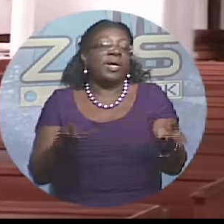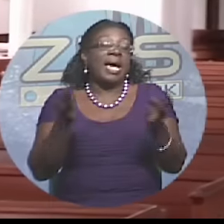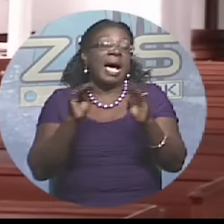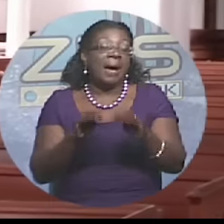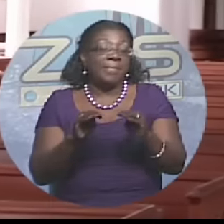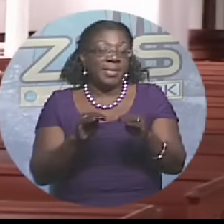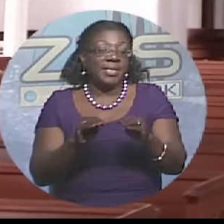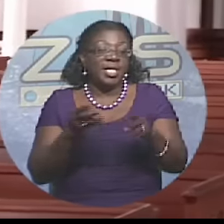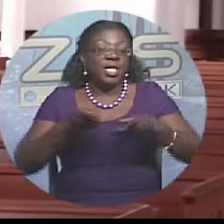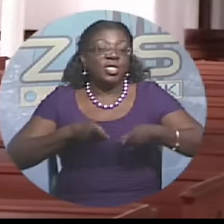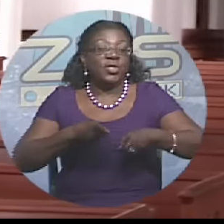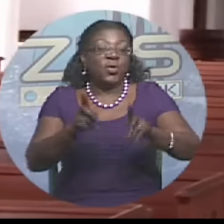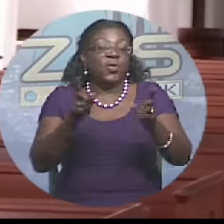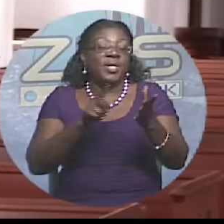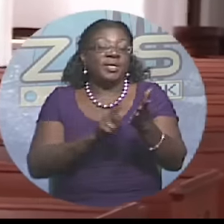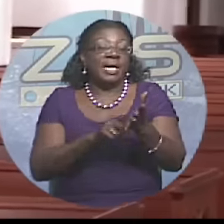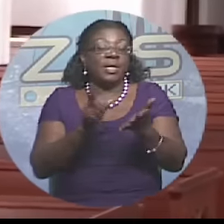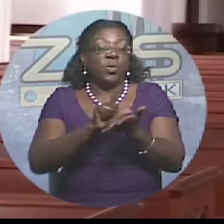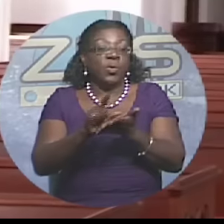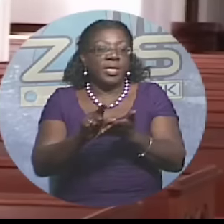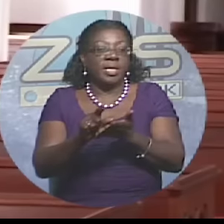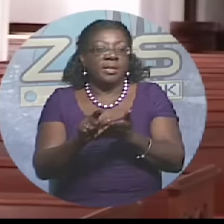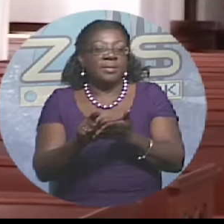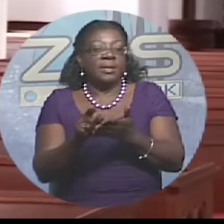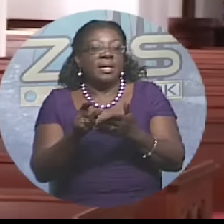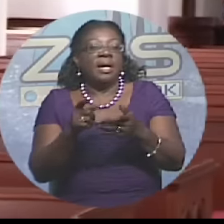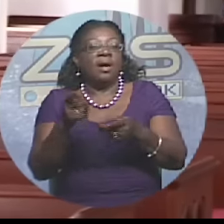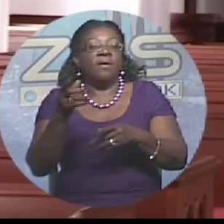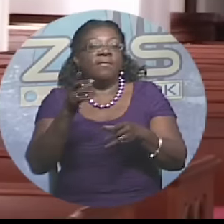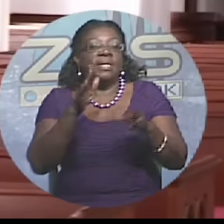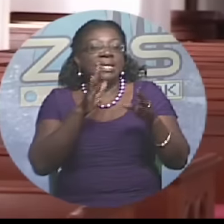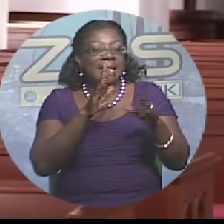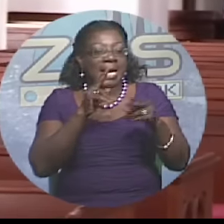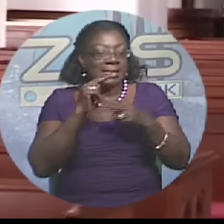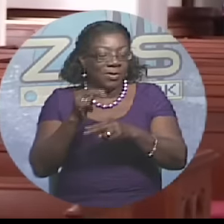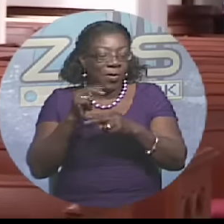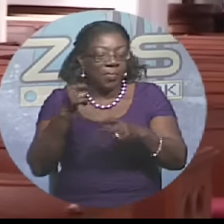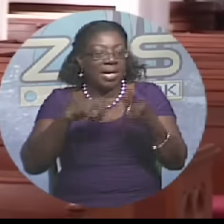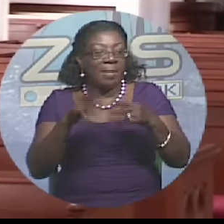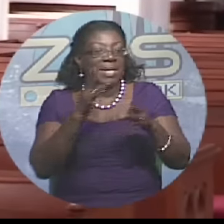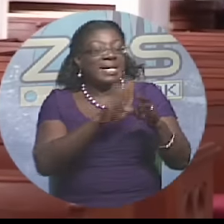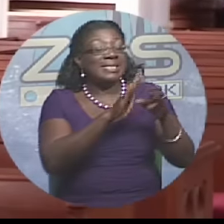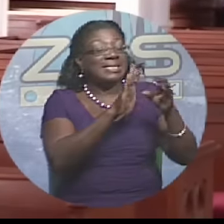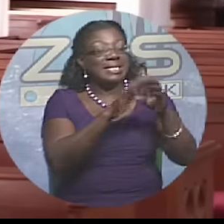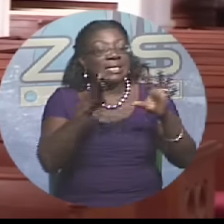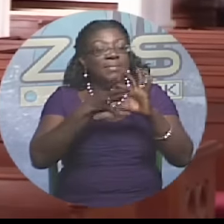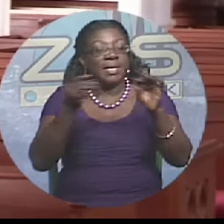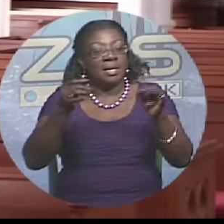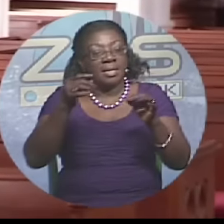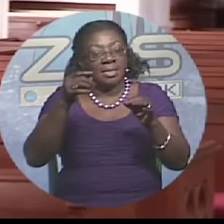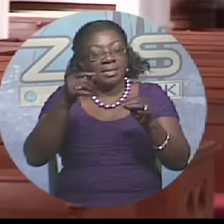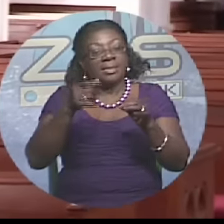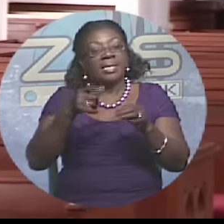built on the historical premise of Nassau becoming a city because of the cathedral at that church.